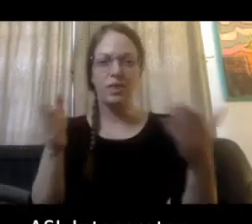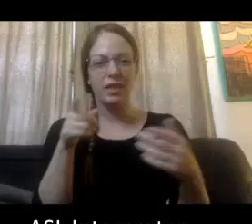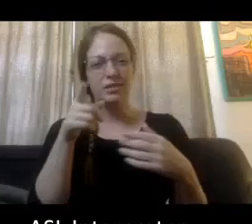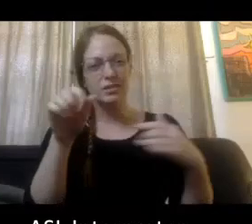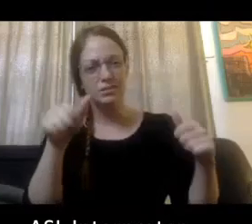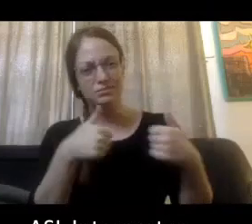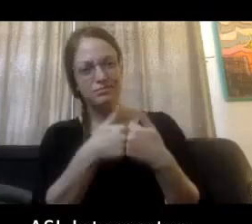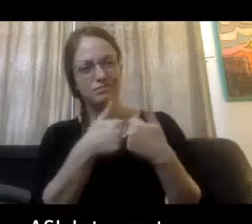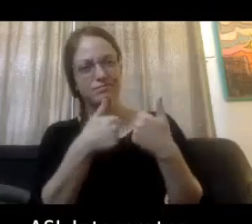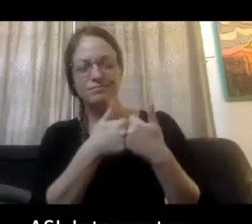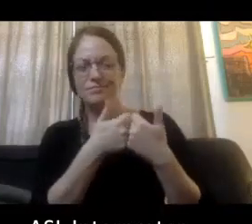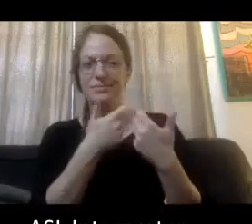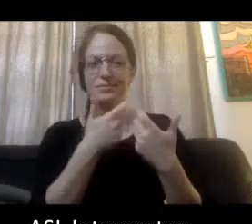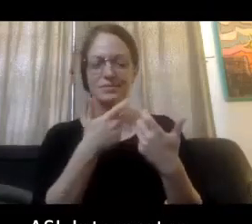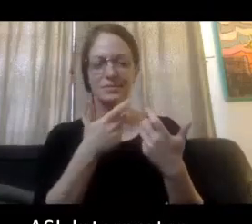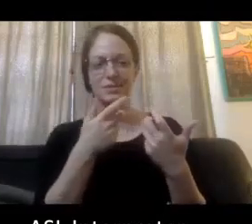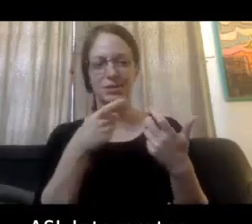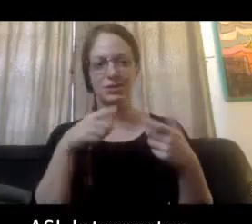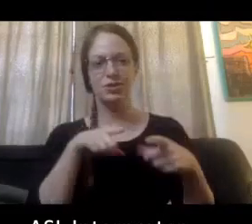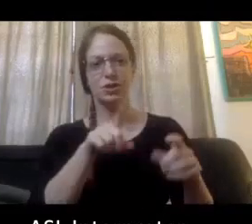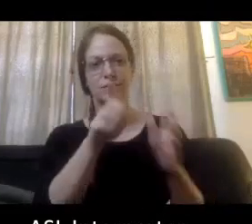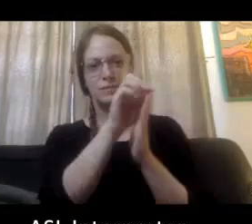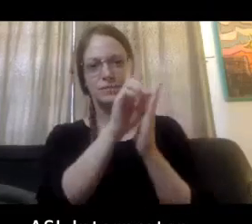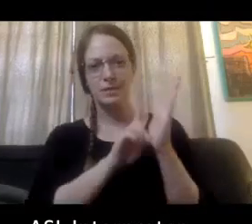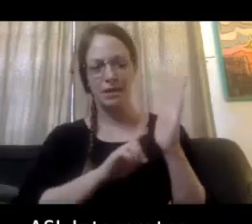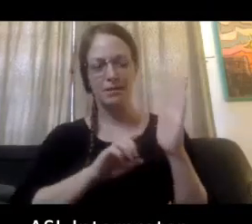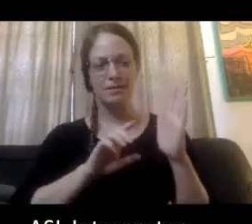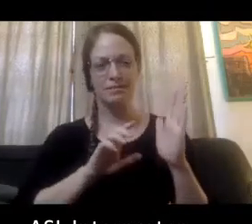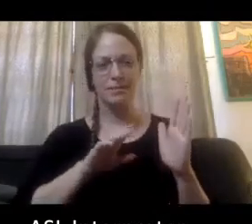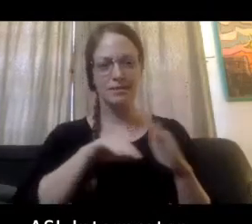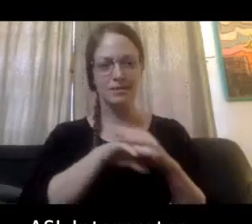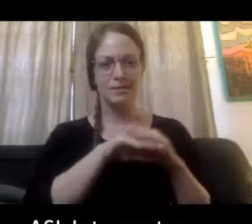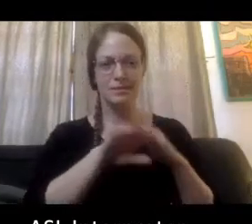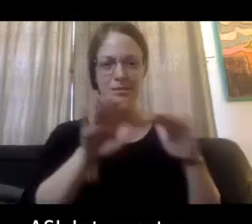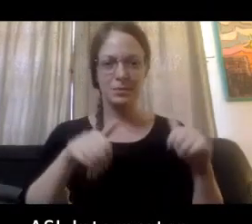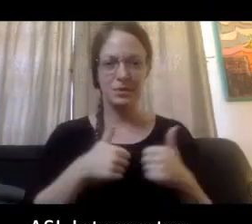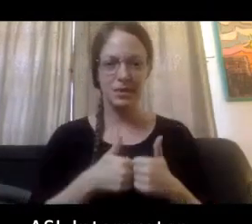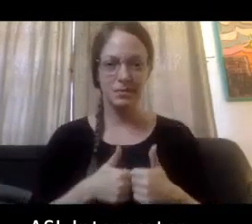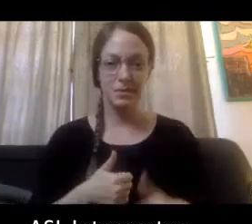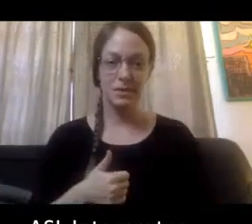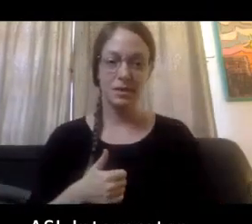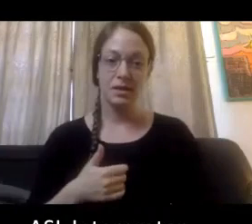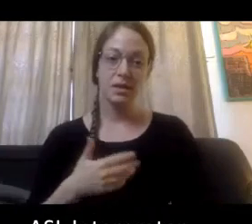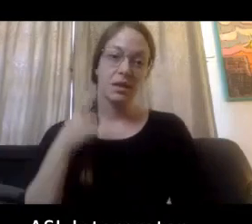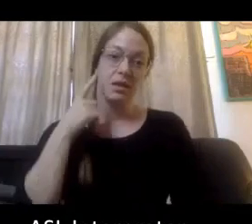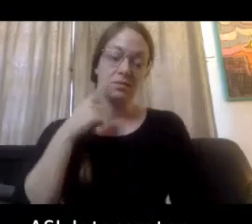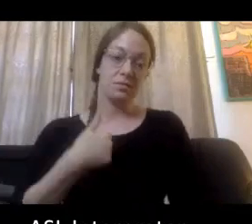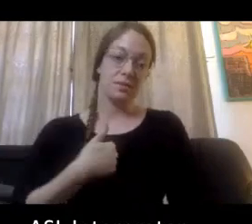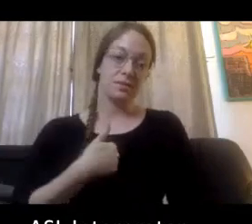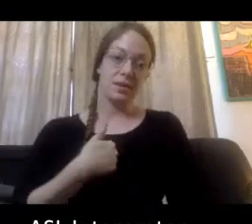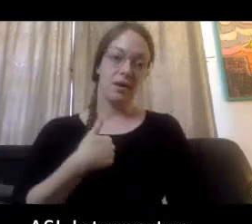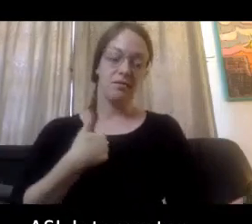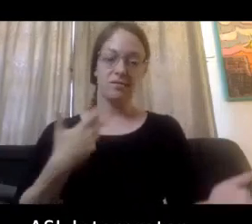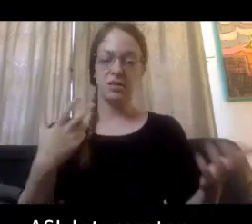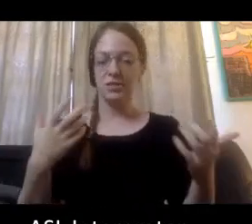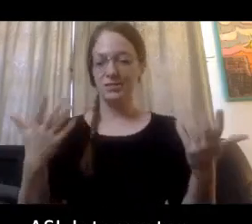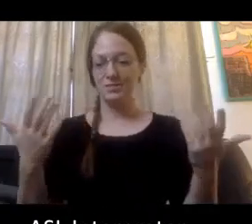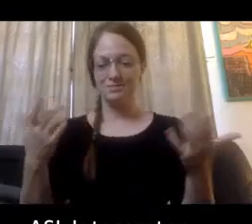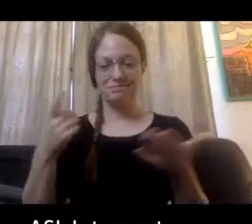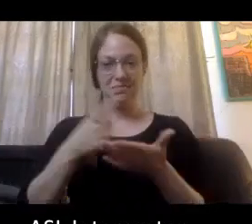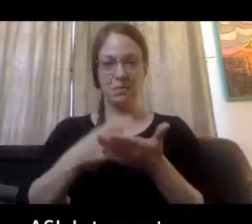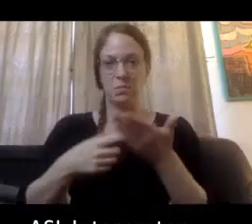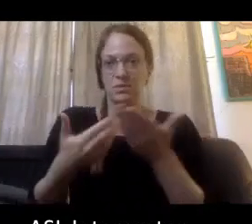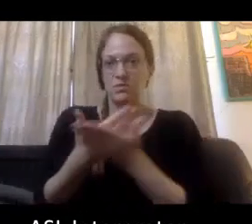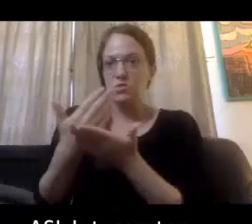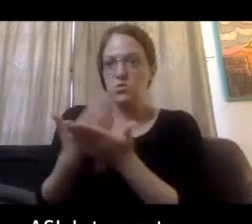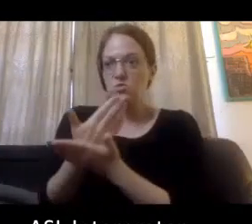designing accessible games? I think the biggest challenge, honestly, has been charting new ground. It's kind of going, well, no one has done this.